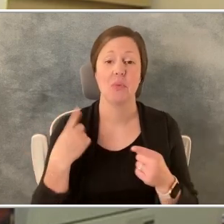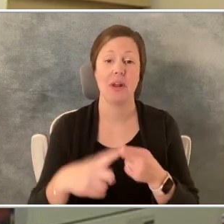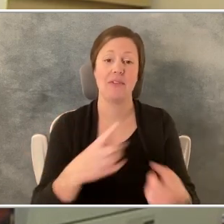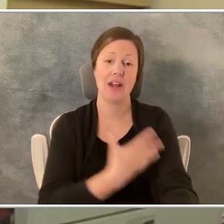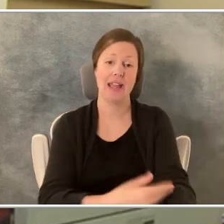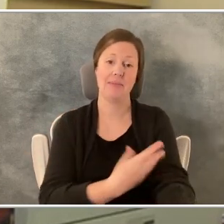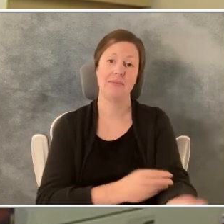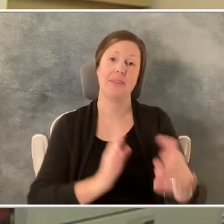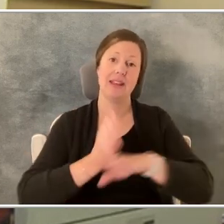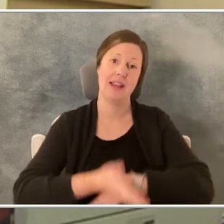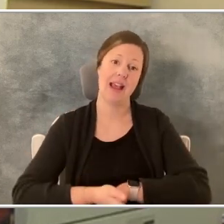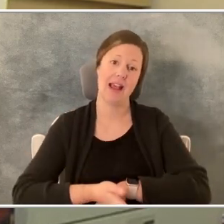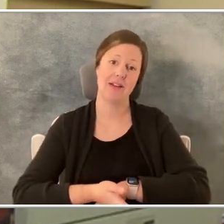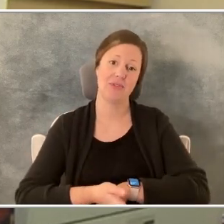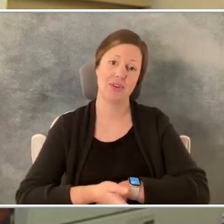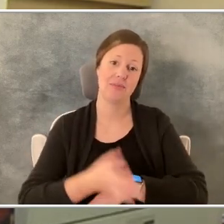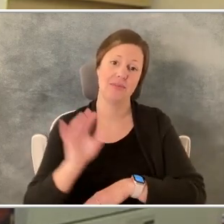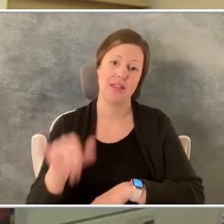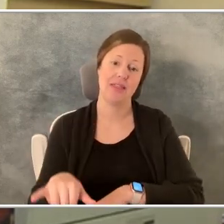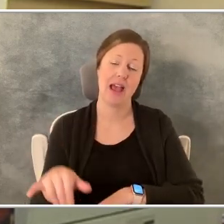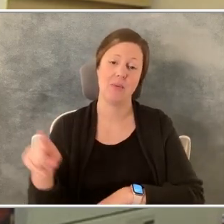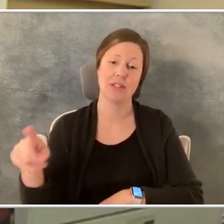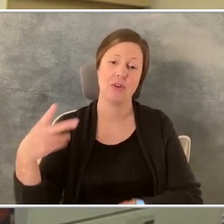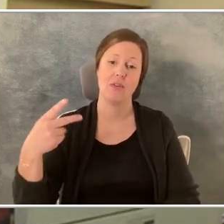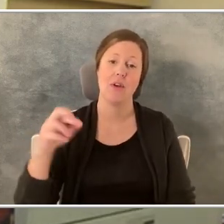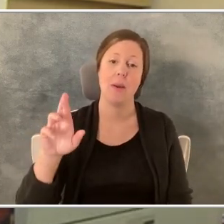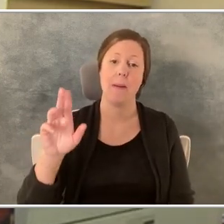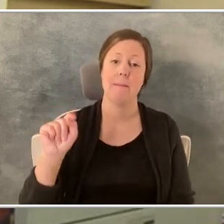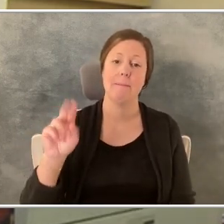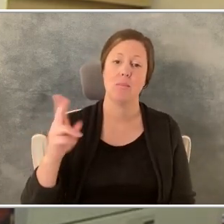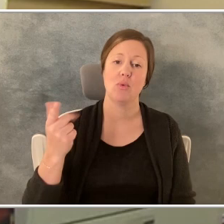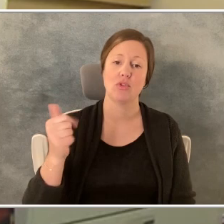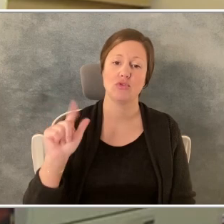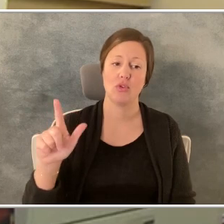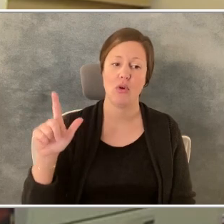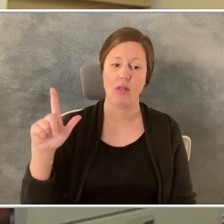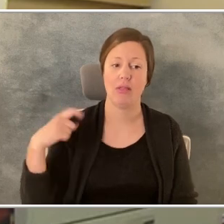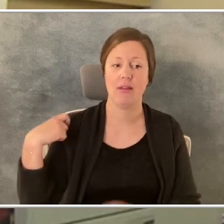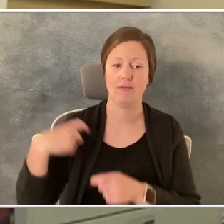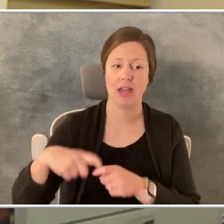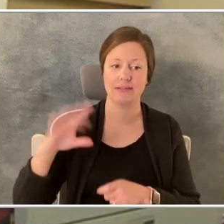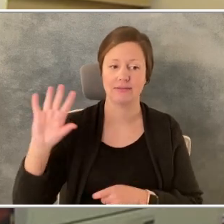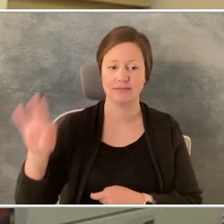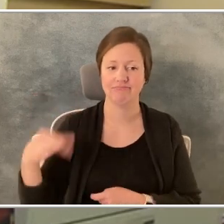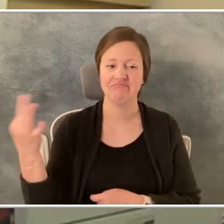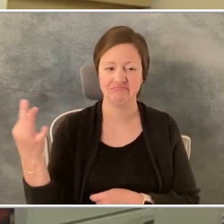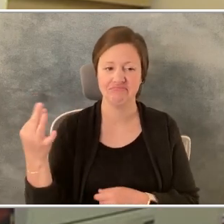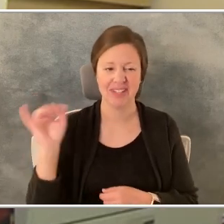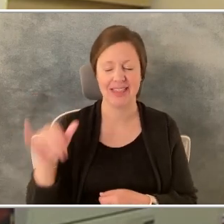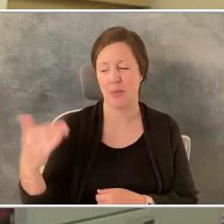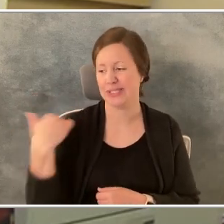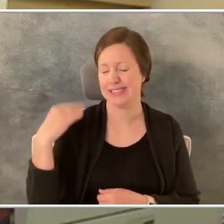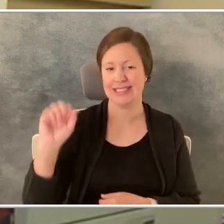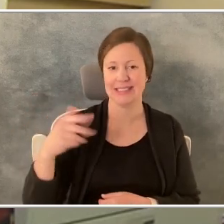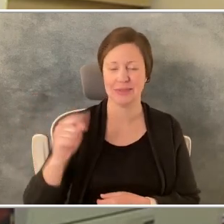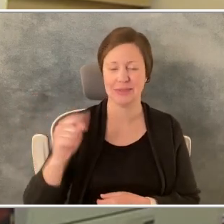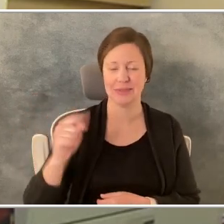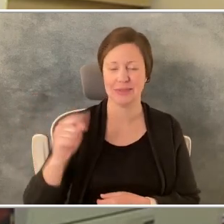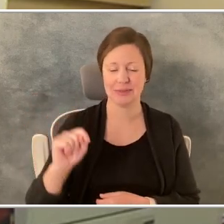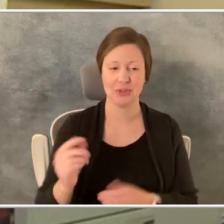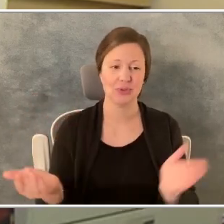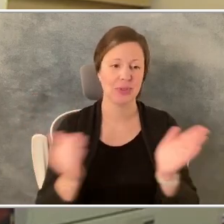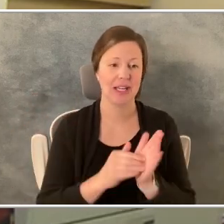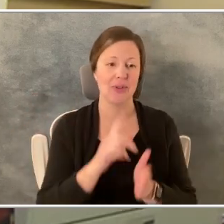back from my tour over in Portugal, France, and Spain in September. So again, graces to